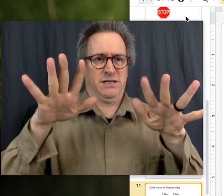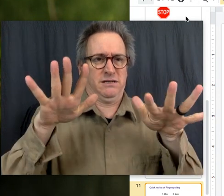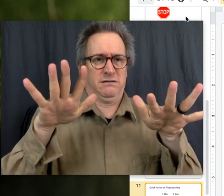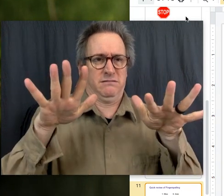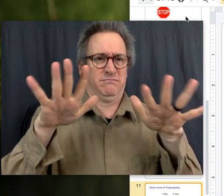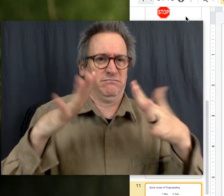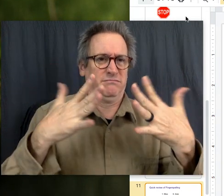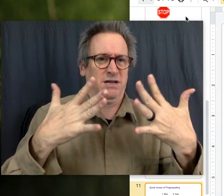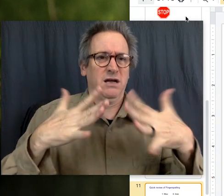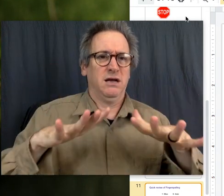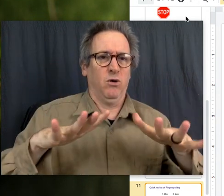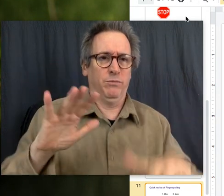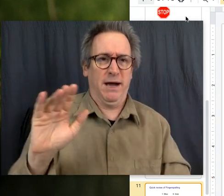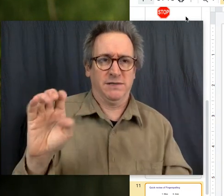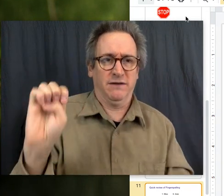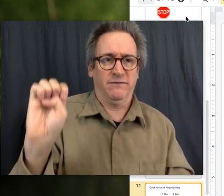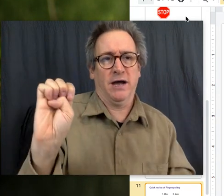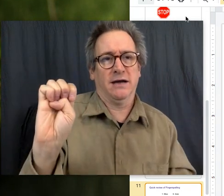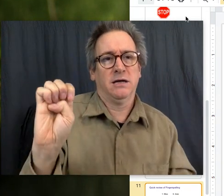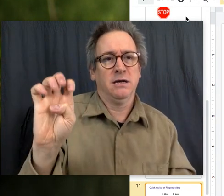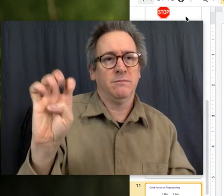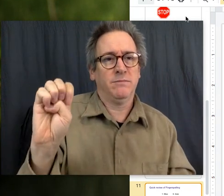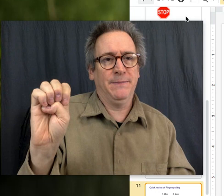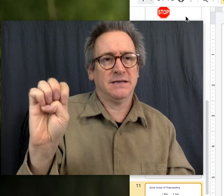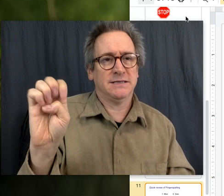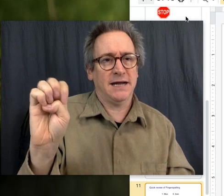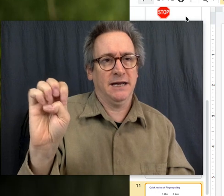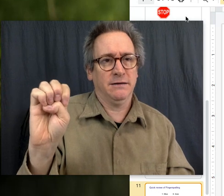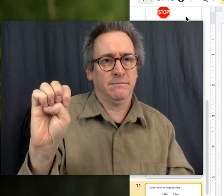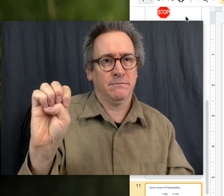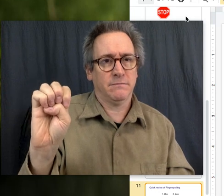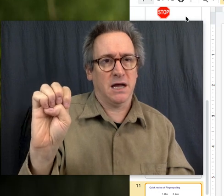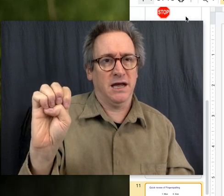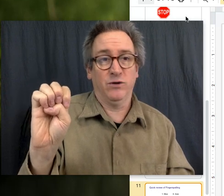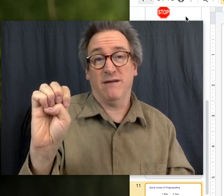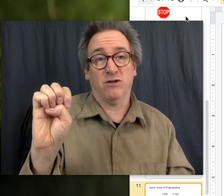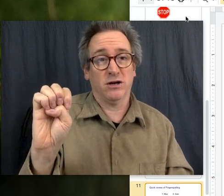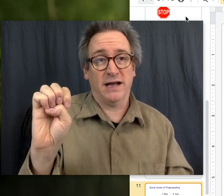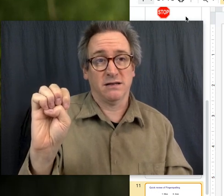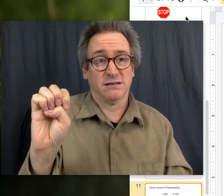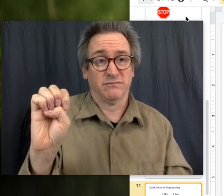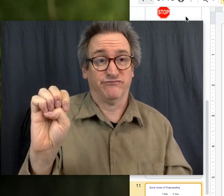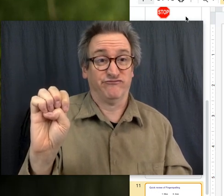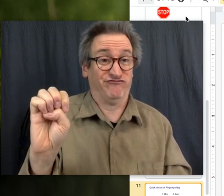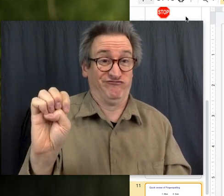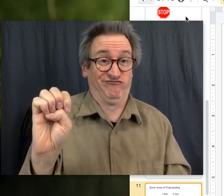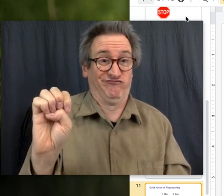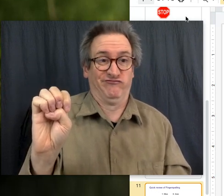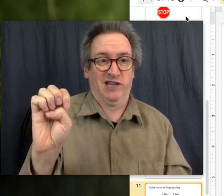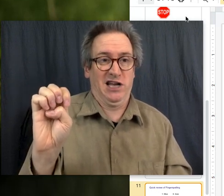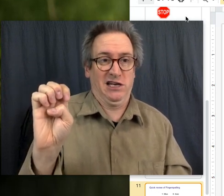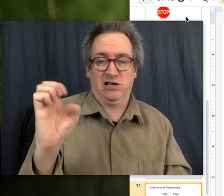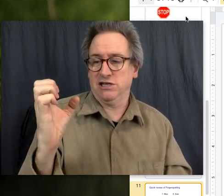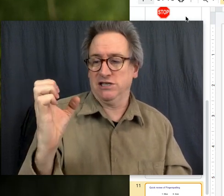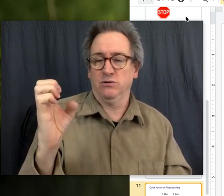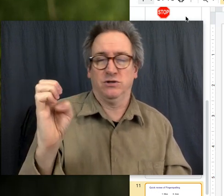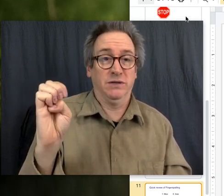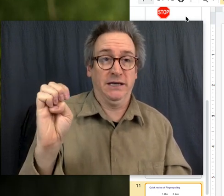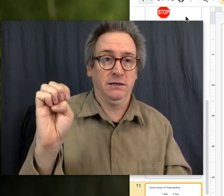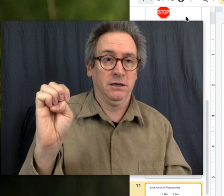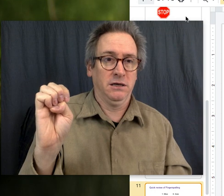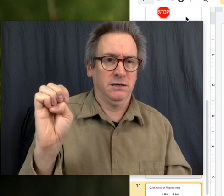Salamander's this. Old mime stuff. Okay. Keep it tight in. If you have long nails and it's causing